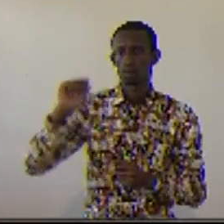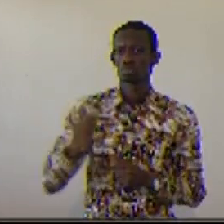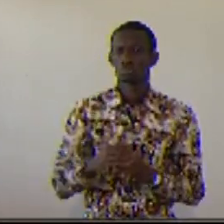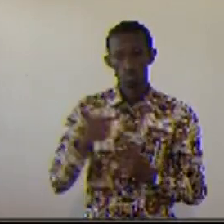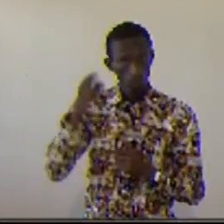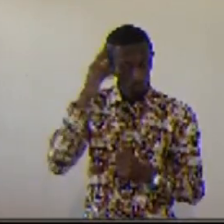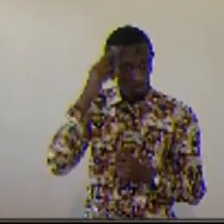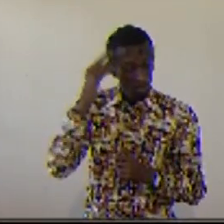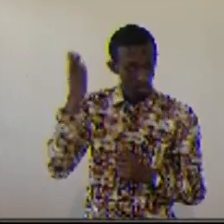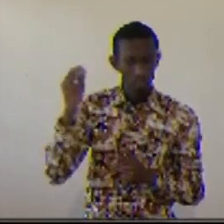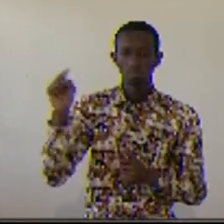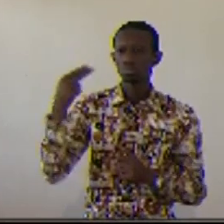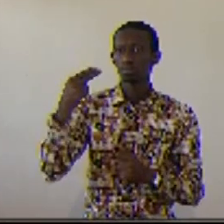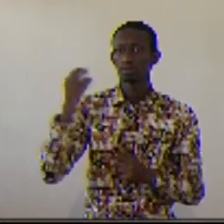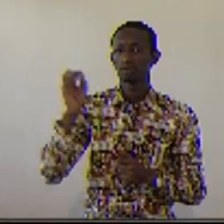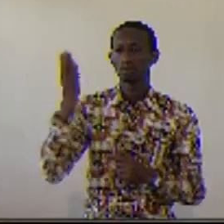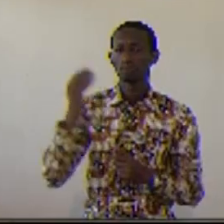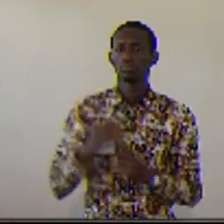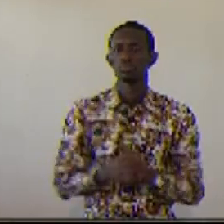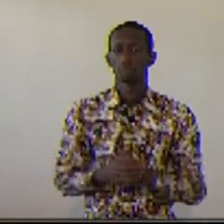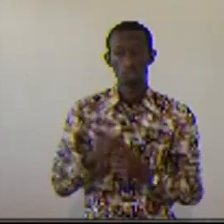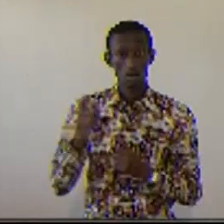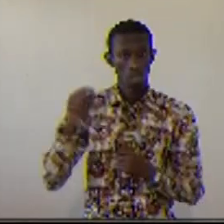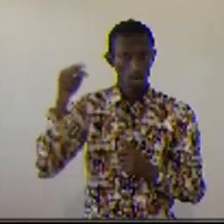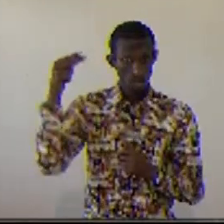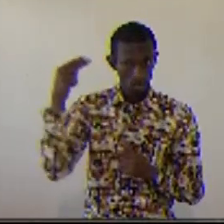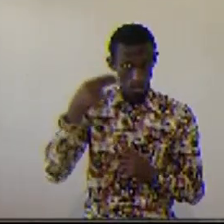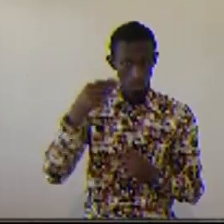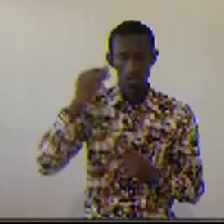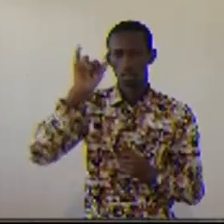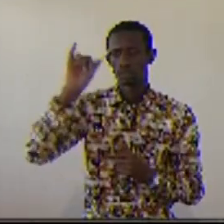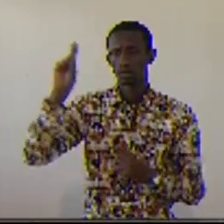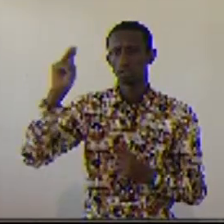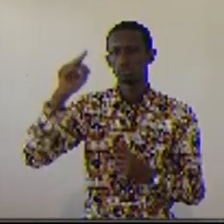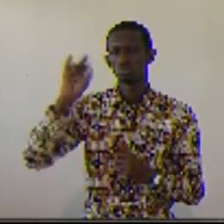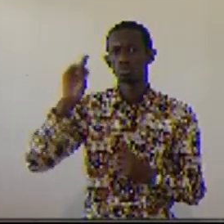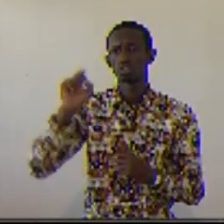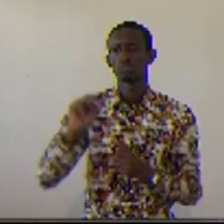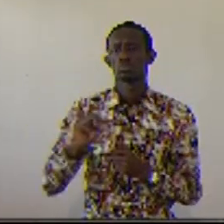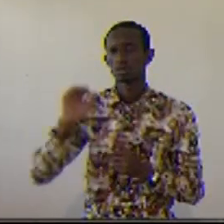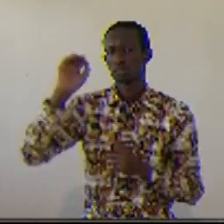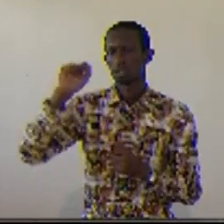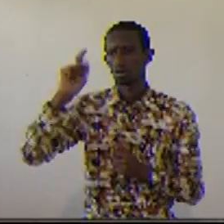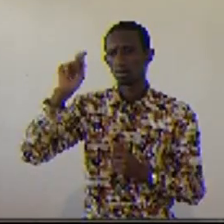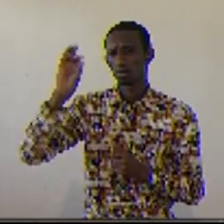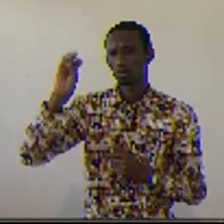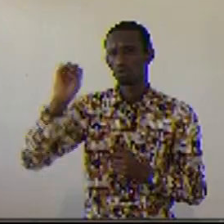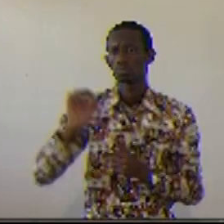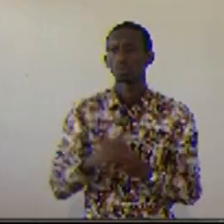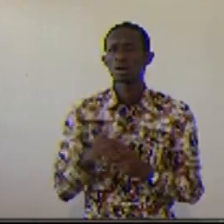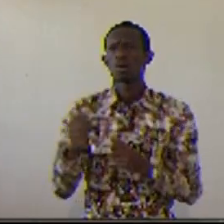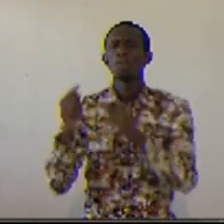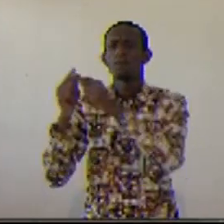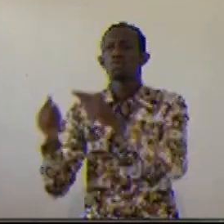hydrogen atom. So if there is a hydrogen atom attached on it, this is hydrogen, another